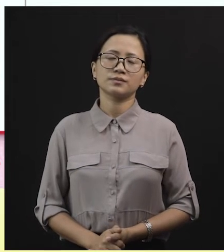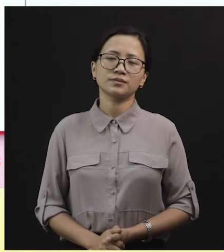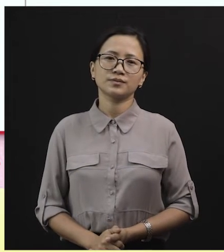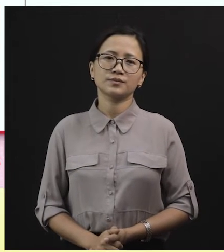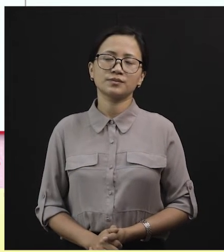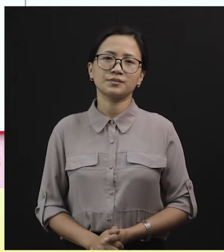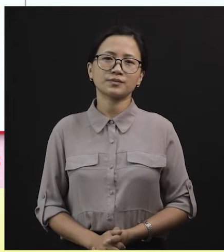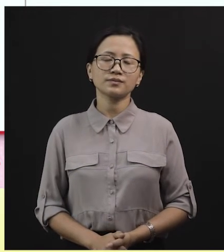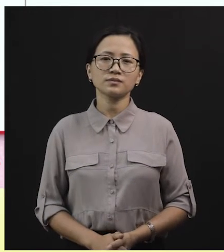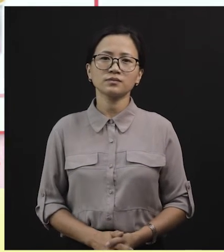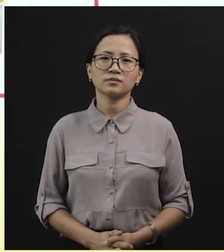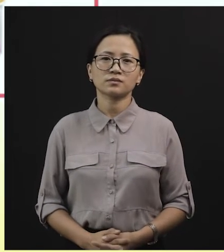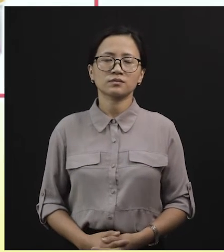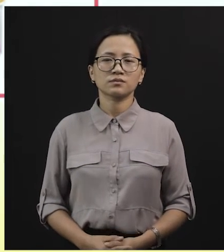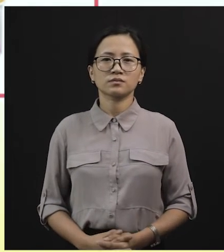yes, a living being, okay?